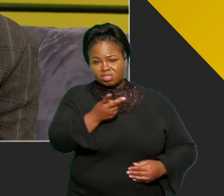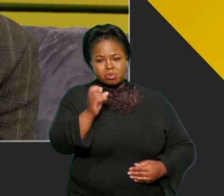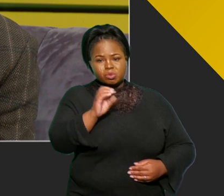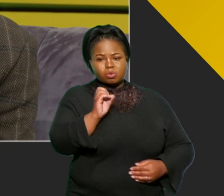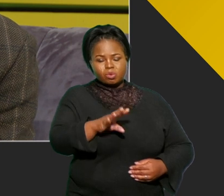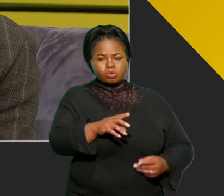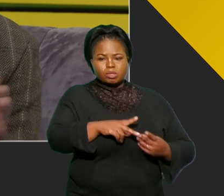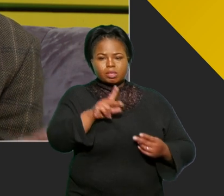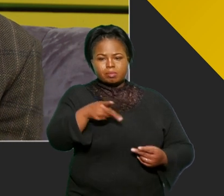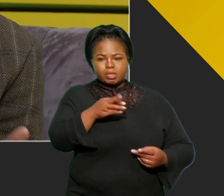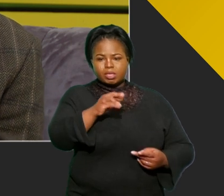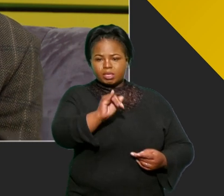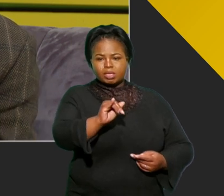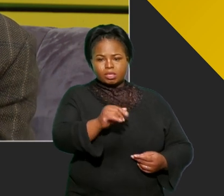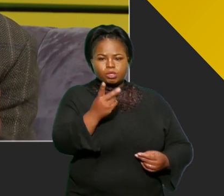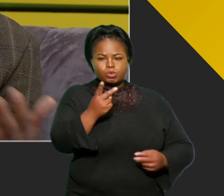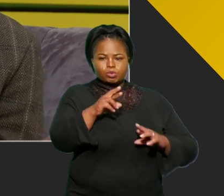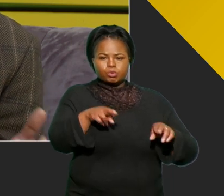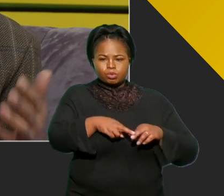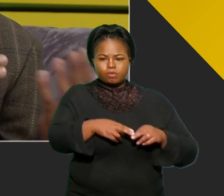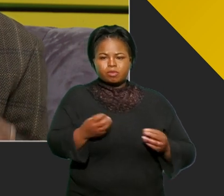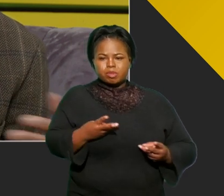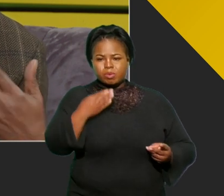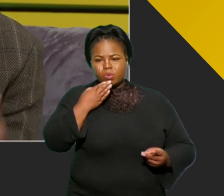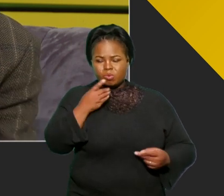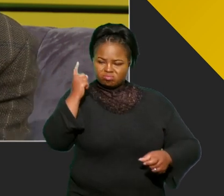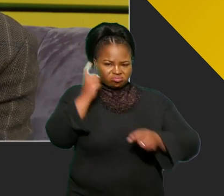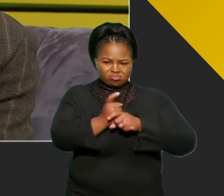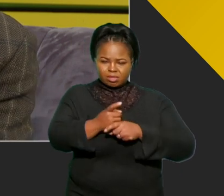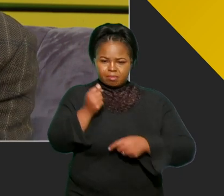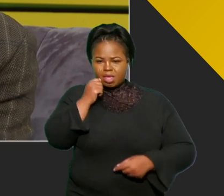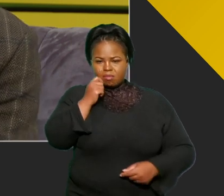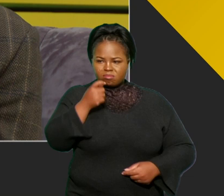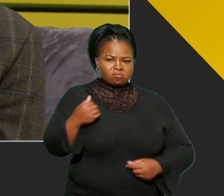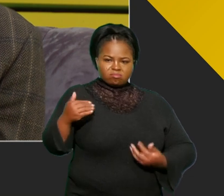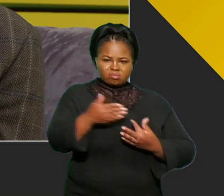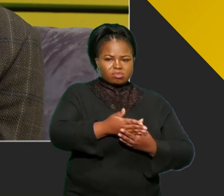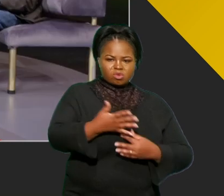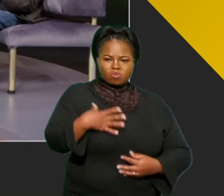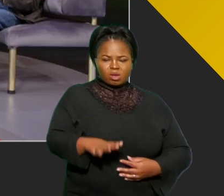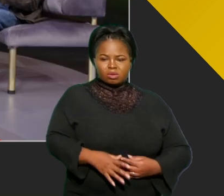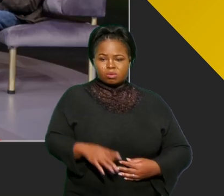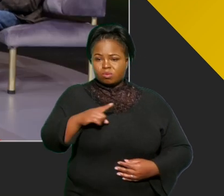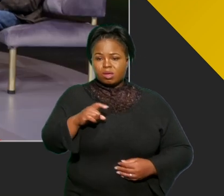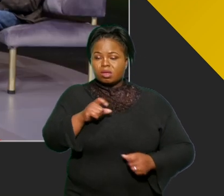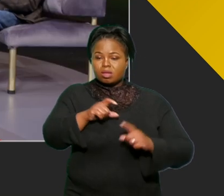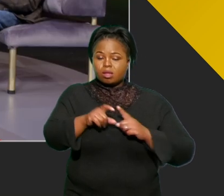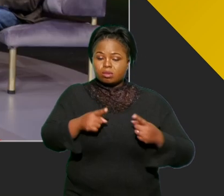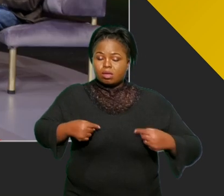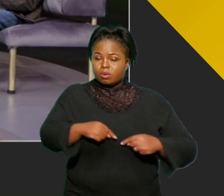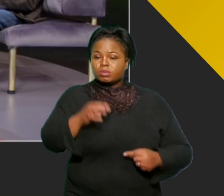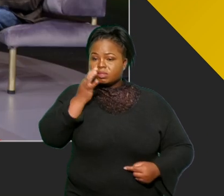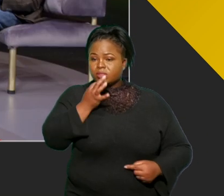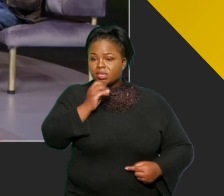ezifana nabo Piri ema two roomini. It's for those widows ebengafuna ukwengena amadoda. Yabona because your culture beyithi